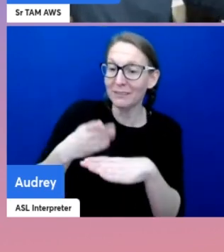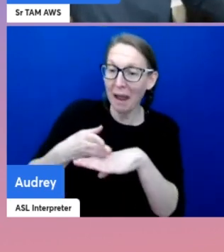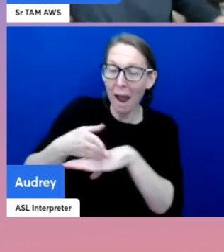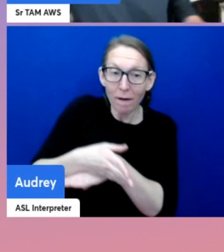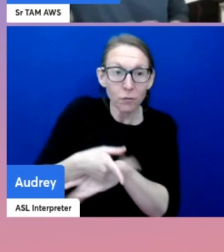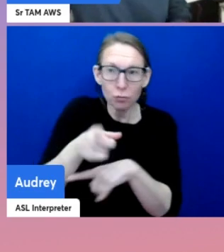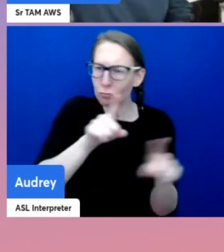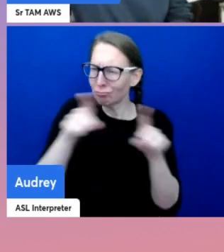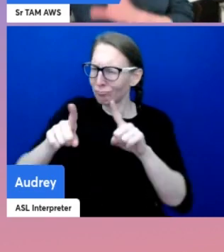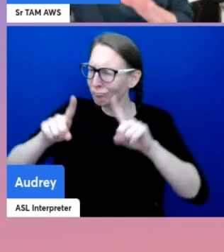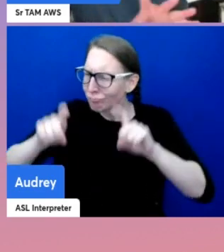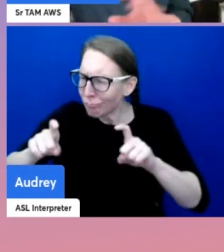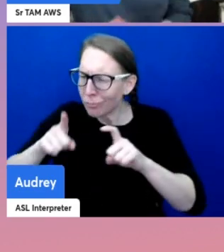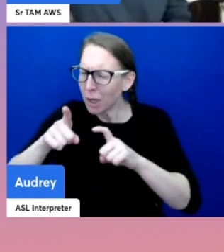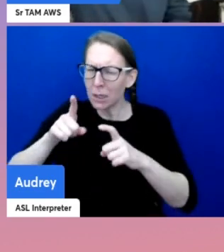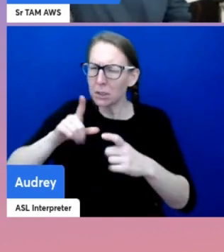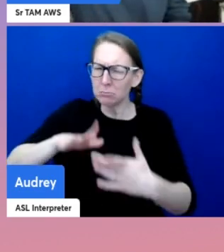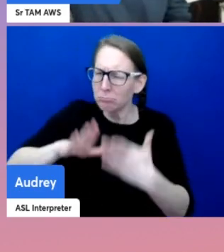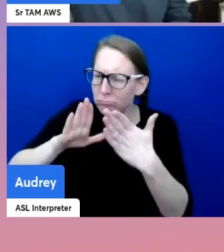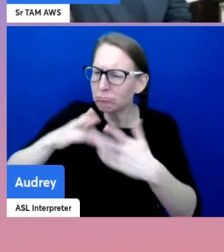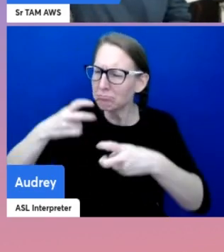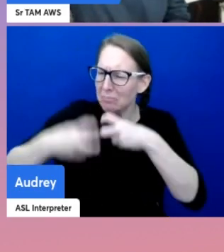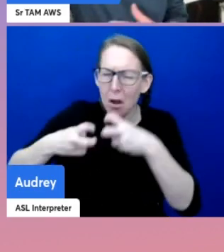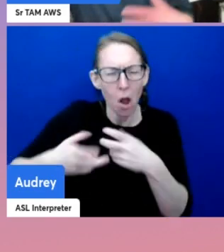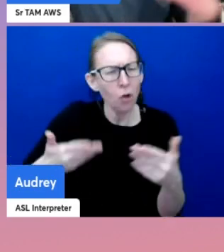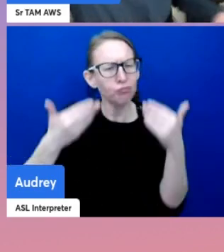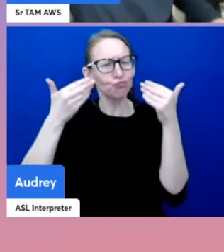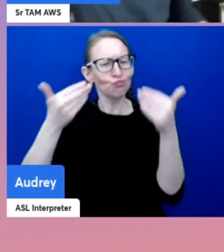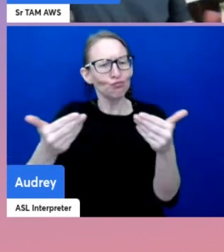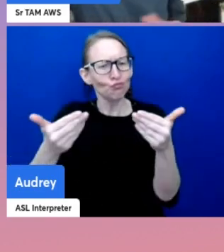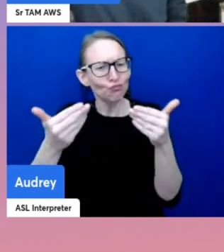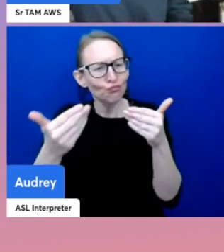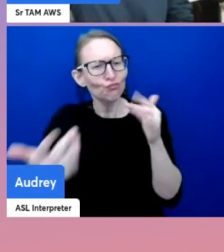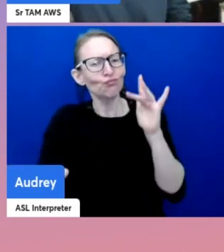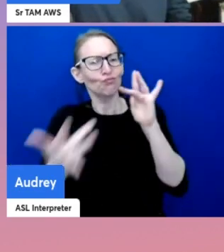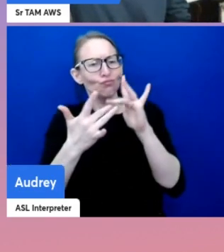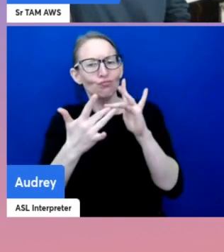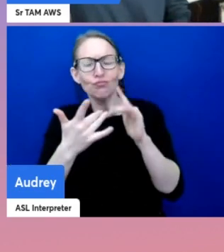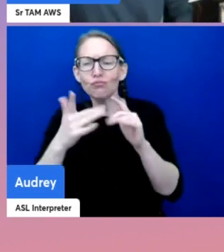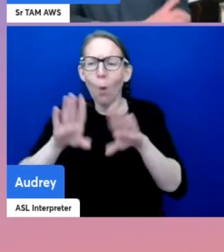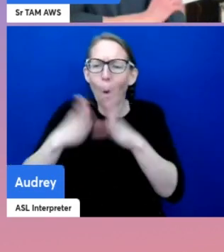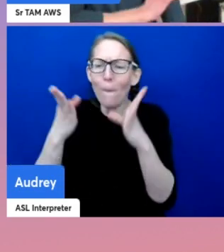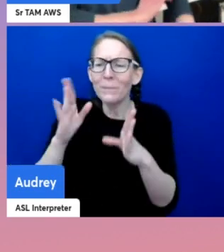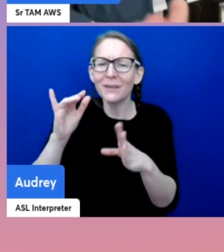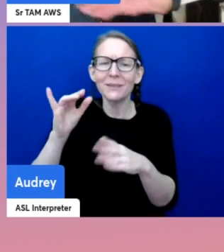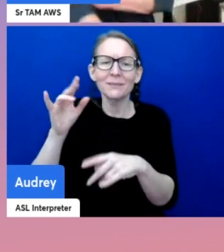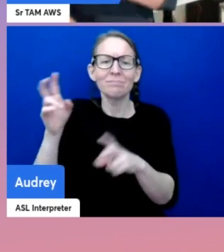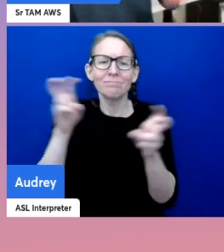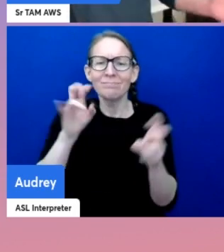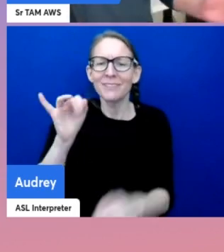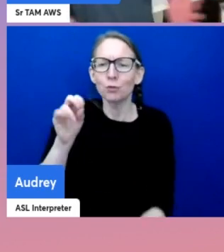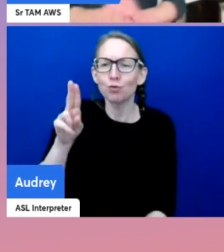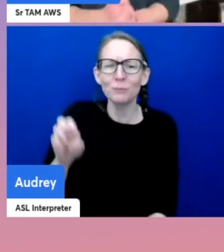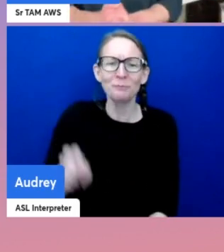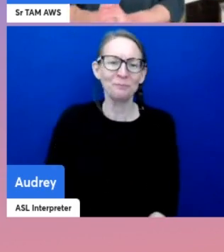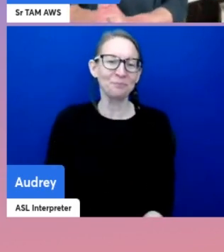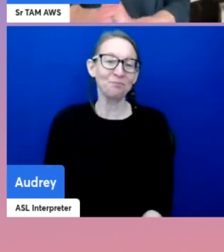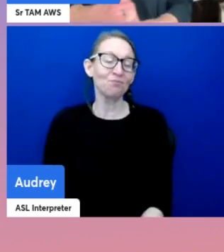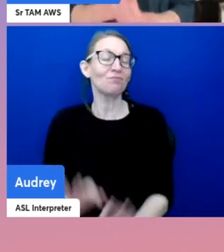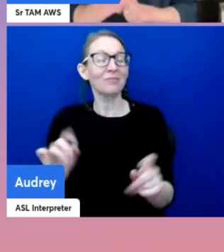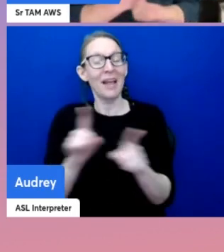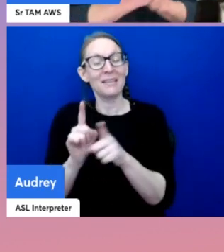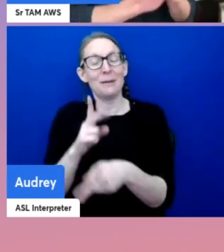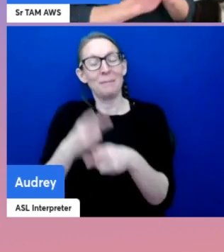it, you run into any difficulties, don't hesitate to open up an issue or anything like that. As mentioned, my name is